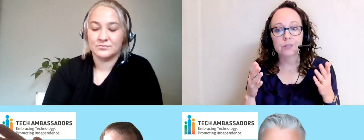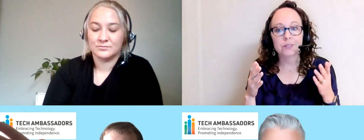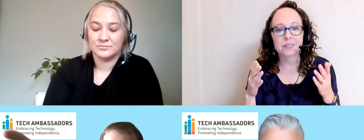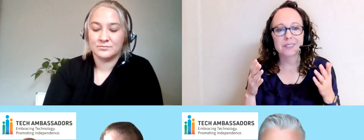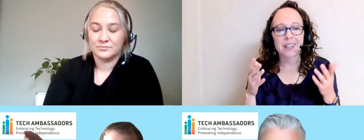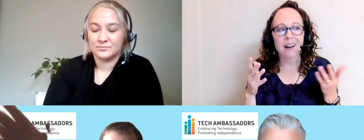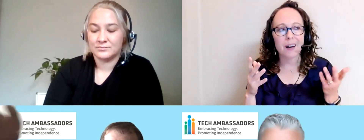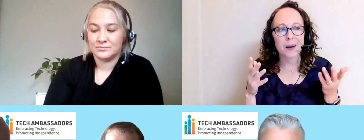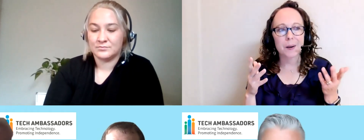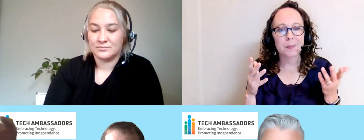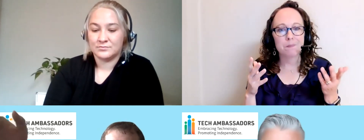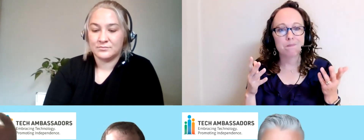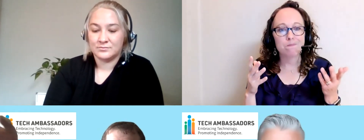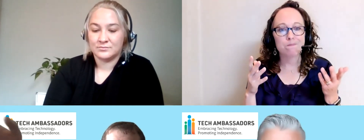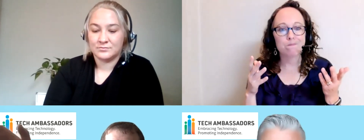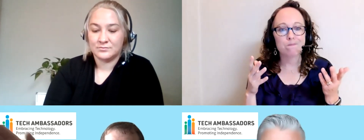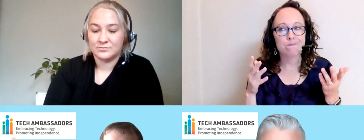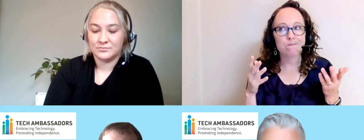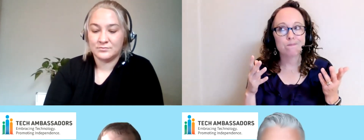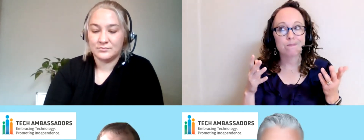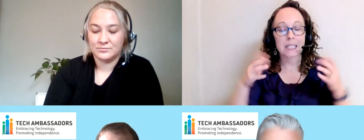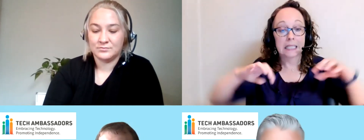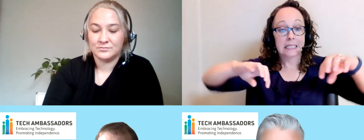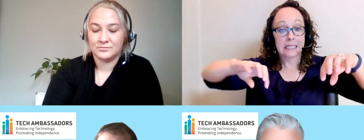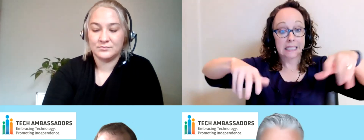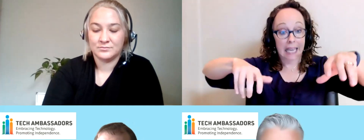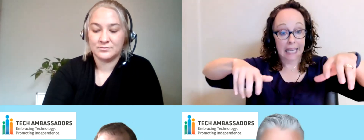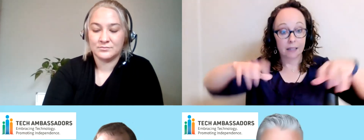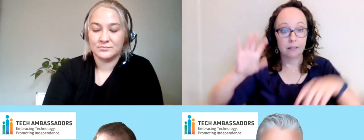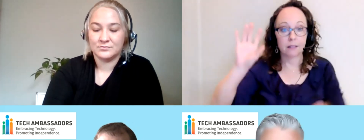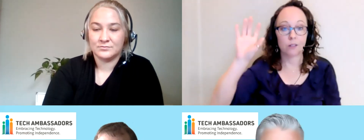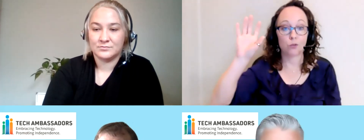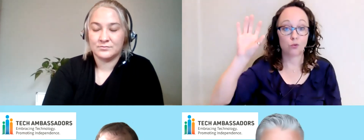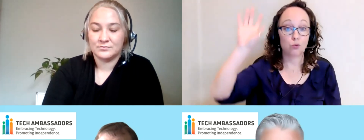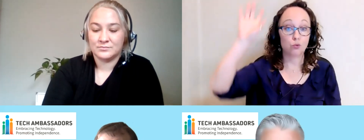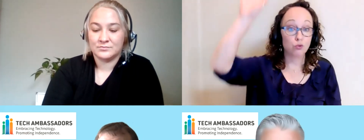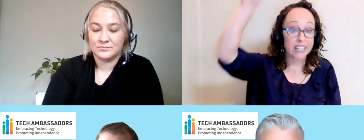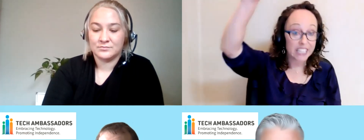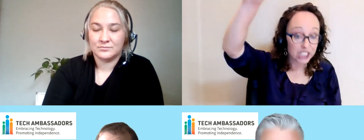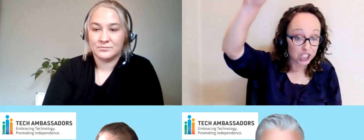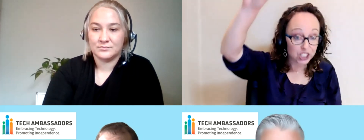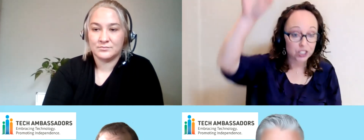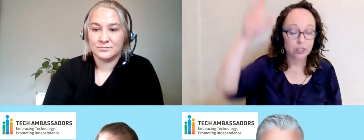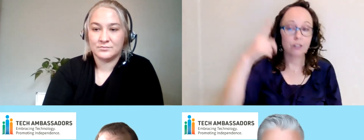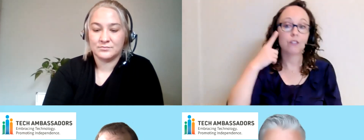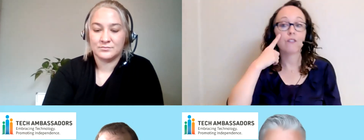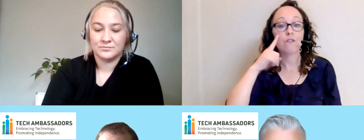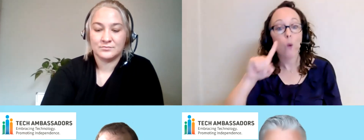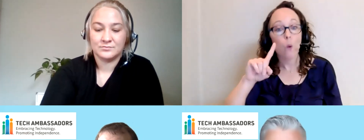reach up above the sink to put away stuff,